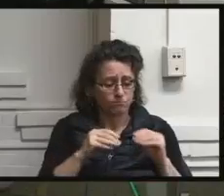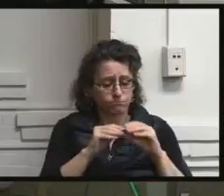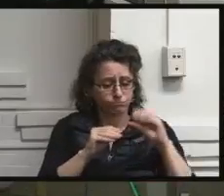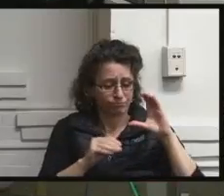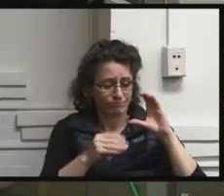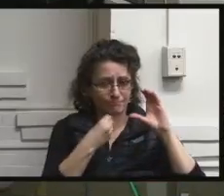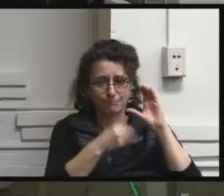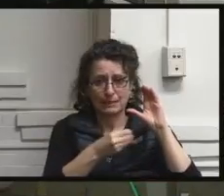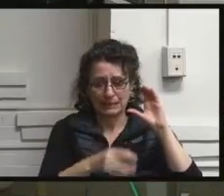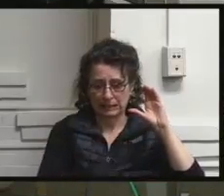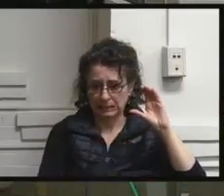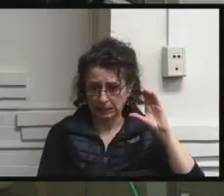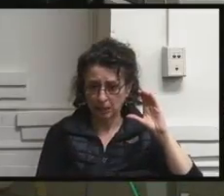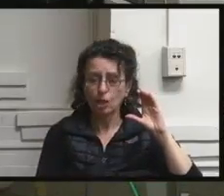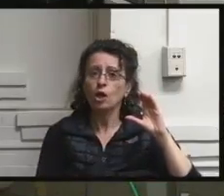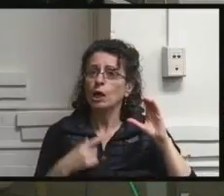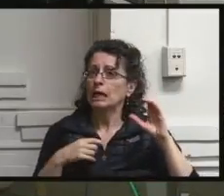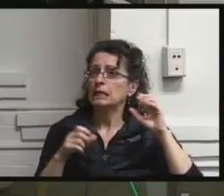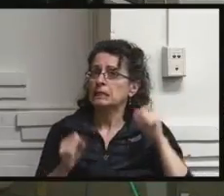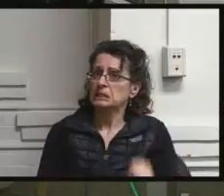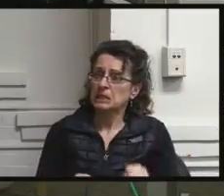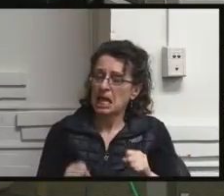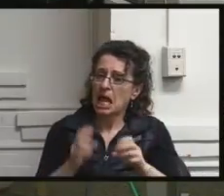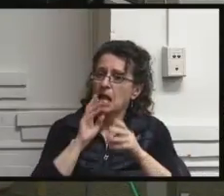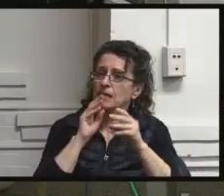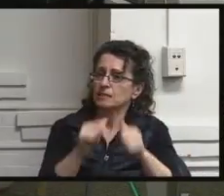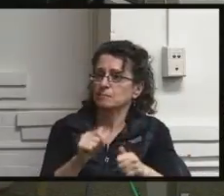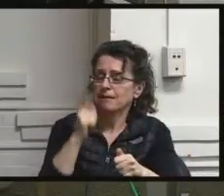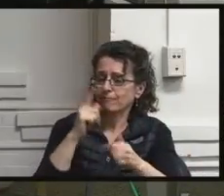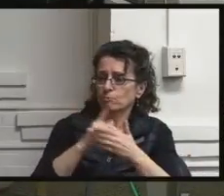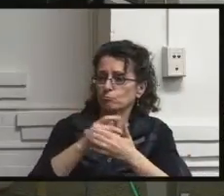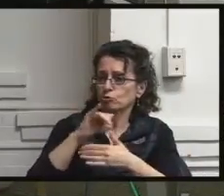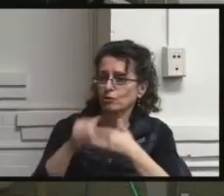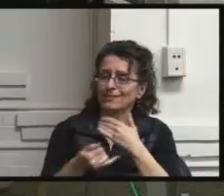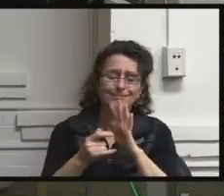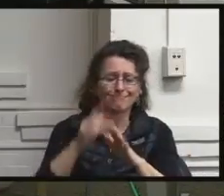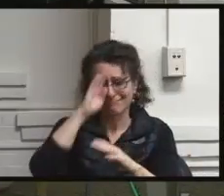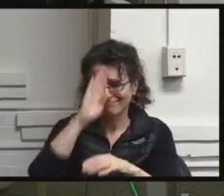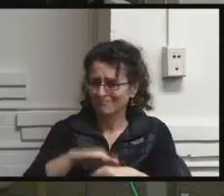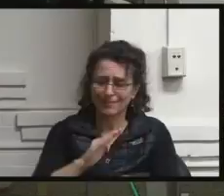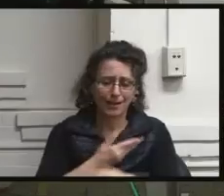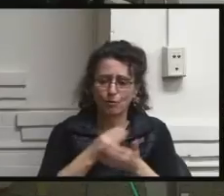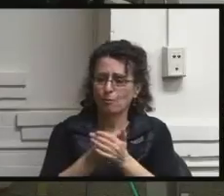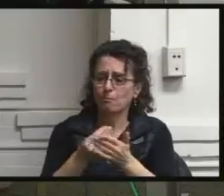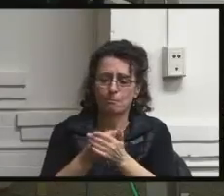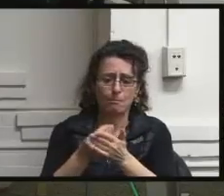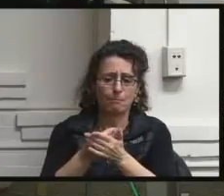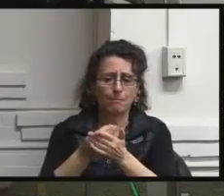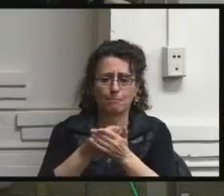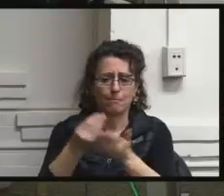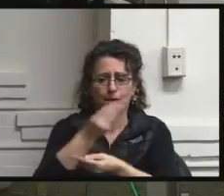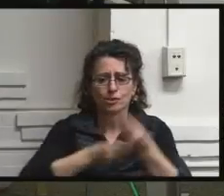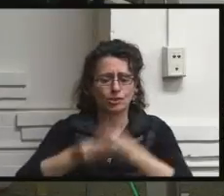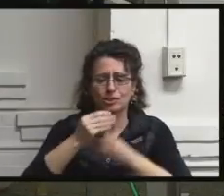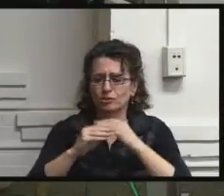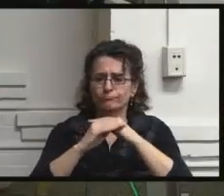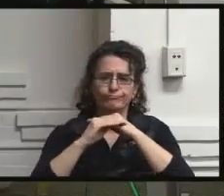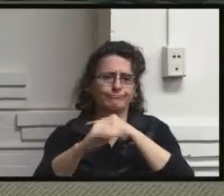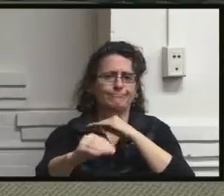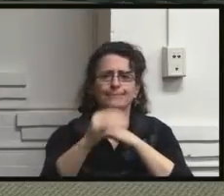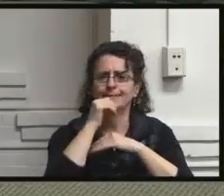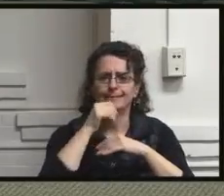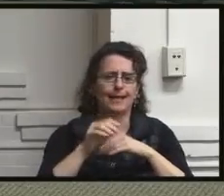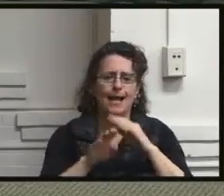without as we level fund our budget again, as it has been level funded for the past several years. So then